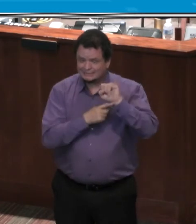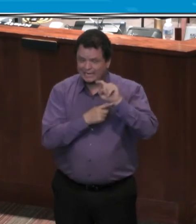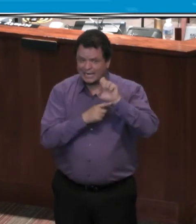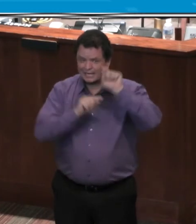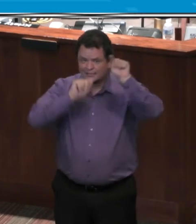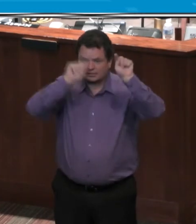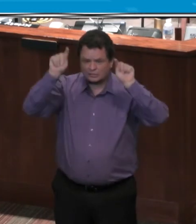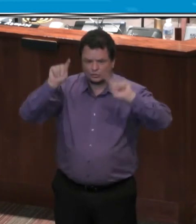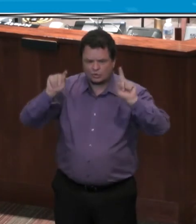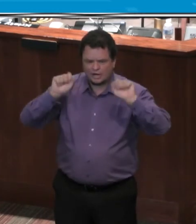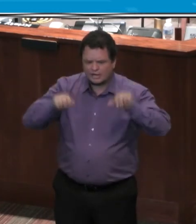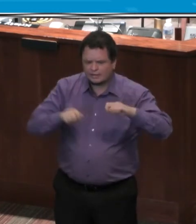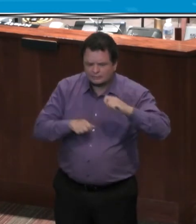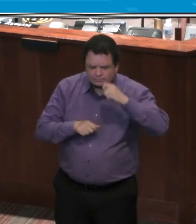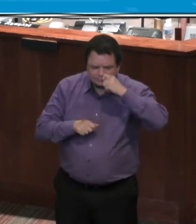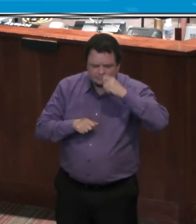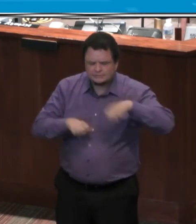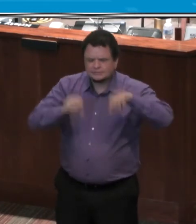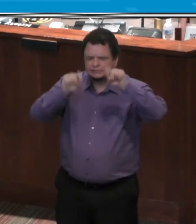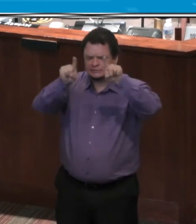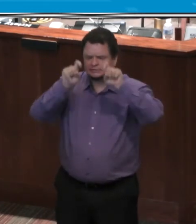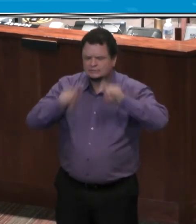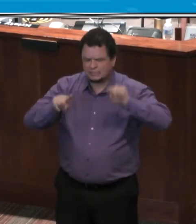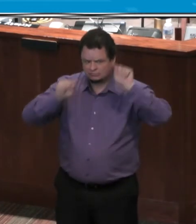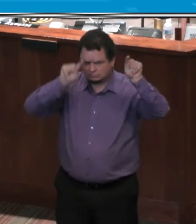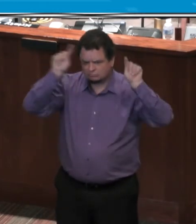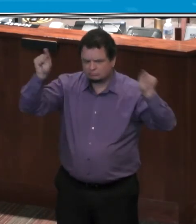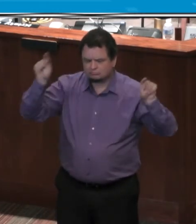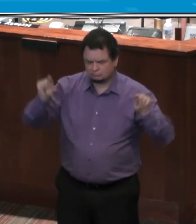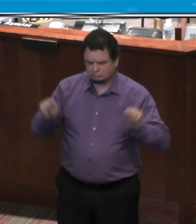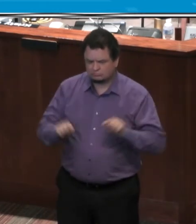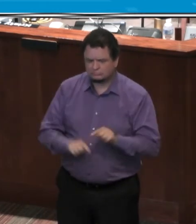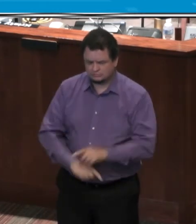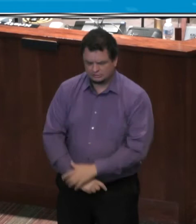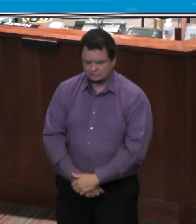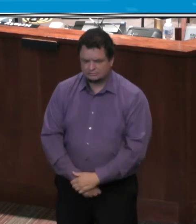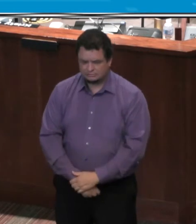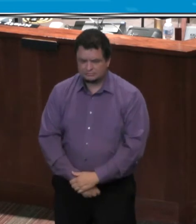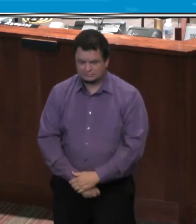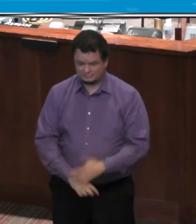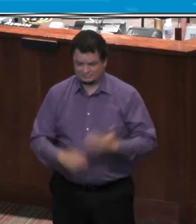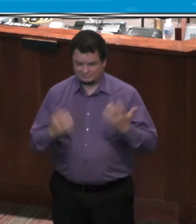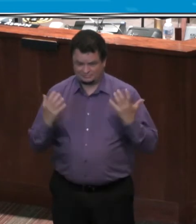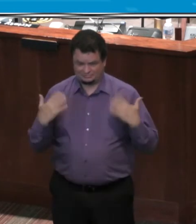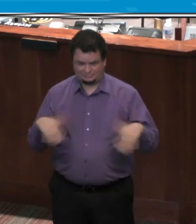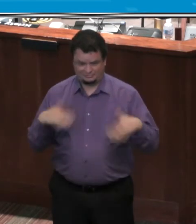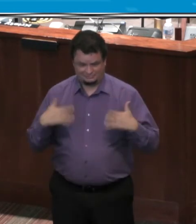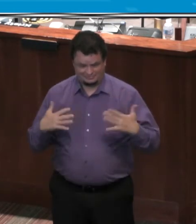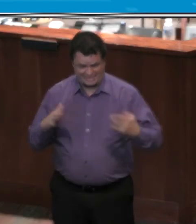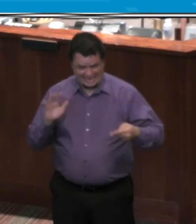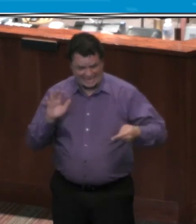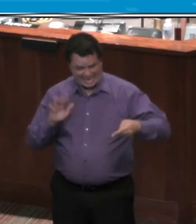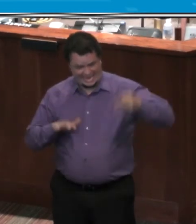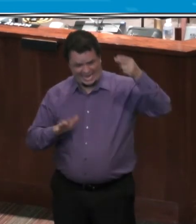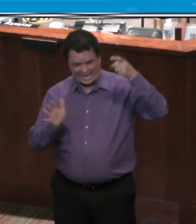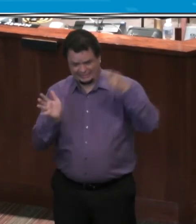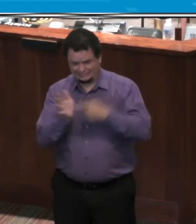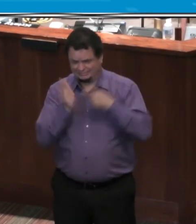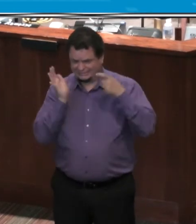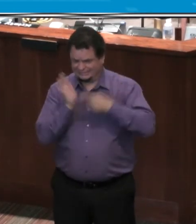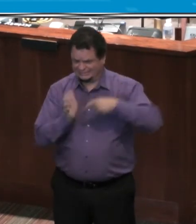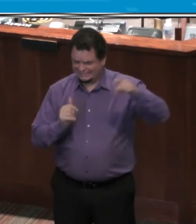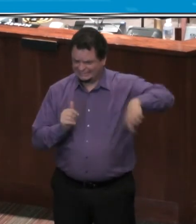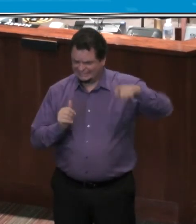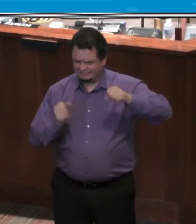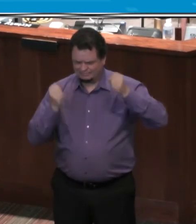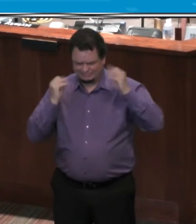Colorado Springs. And that's a high-volume, low-barrier testing site in southeast Colorado Springs, and it's located at the Citadel